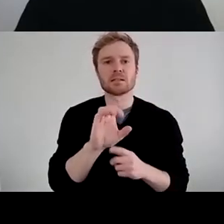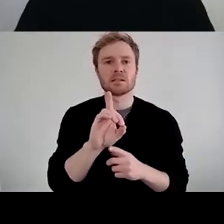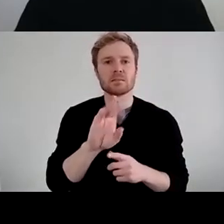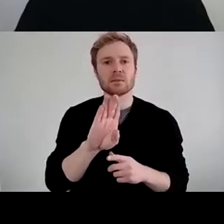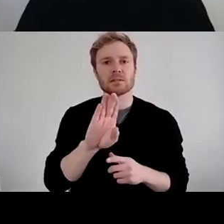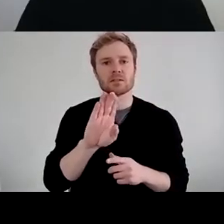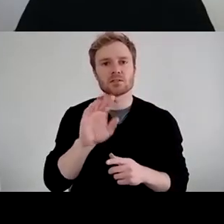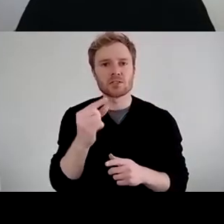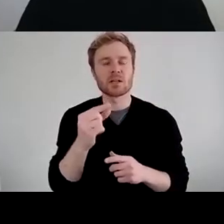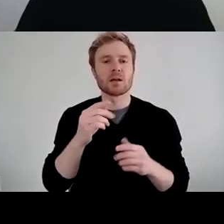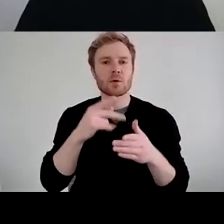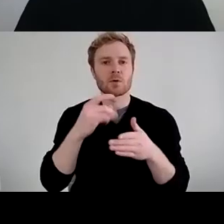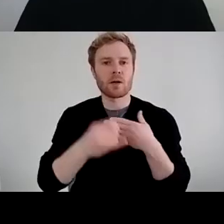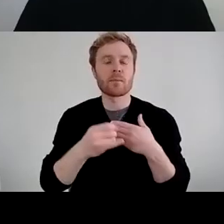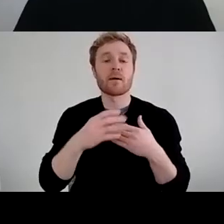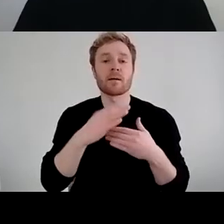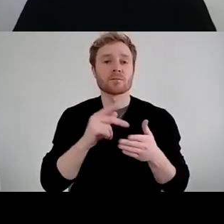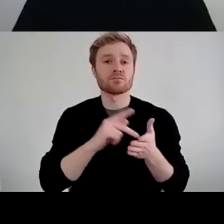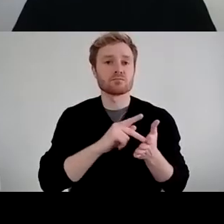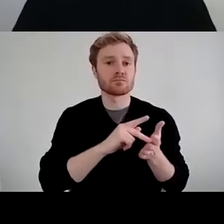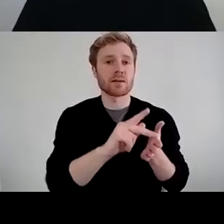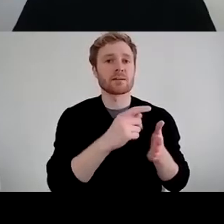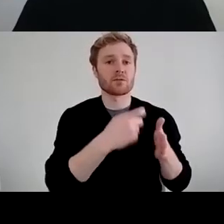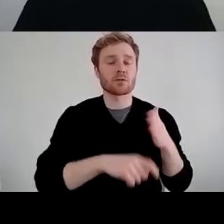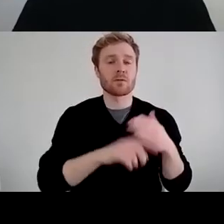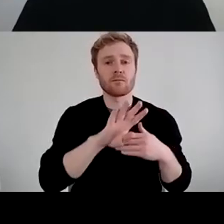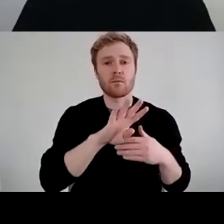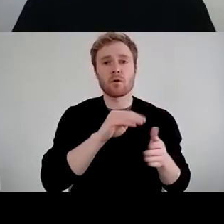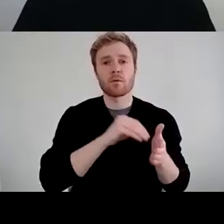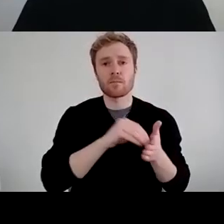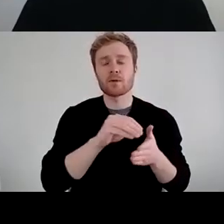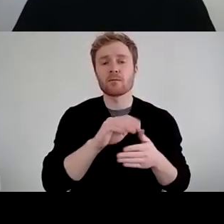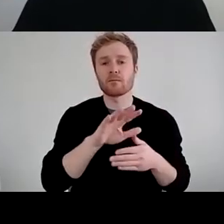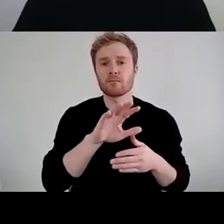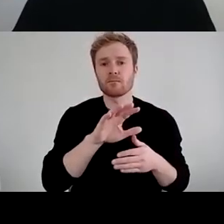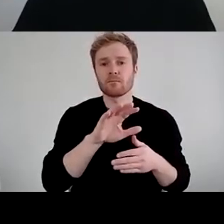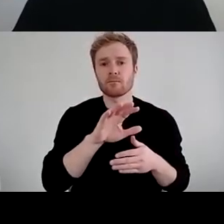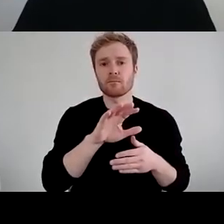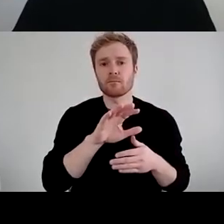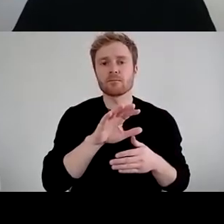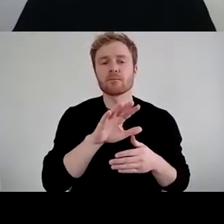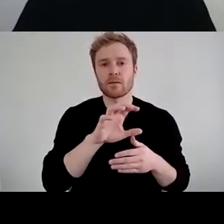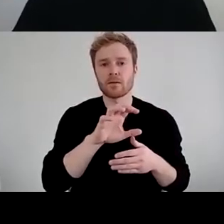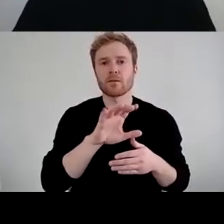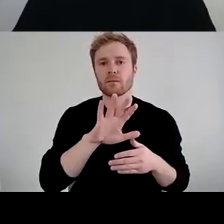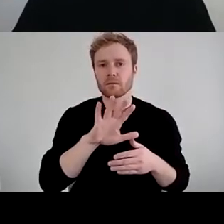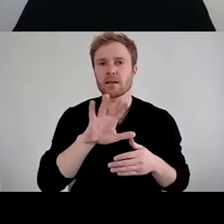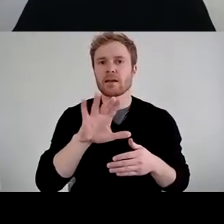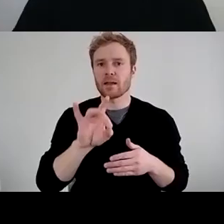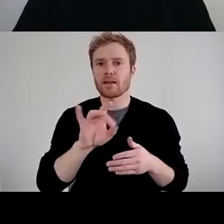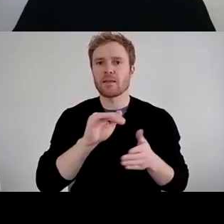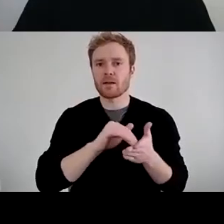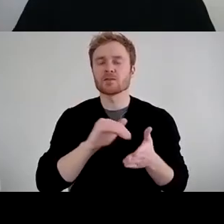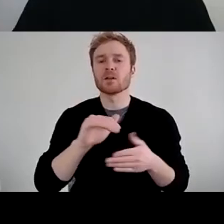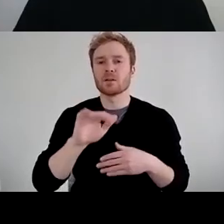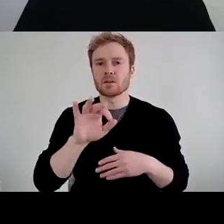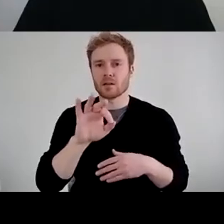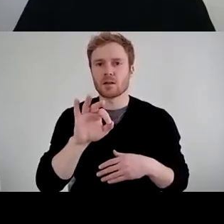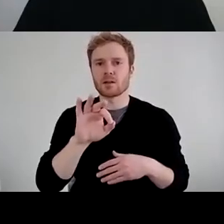amending resolution number 279 of 2020, providing for the execution of a corporation agreement with